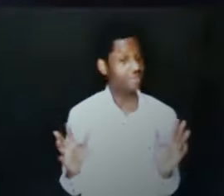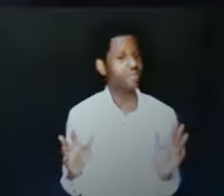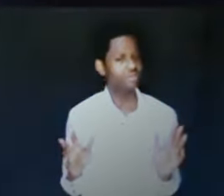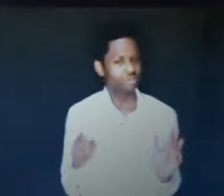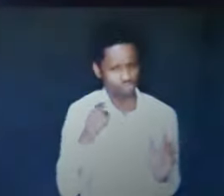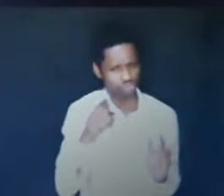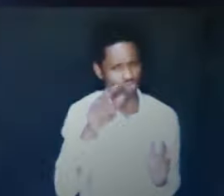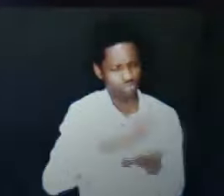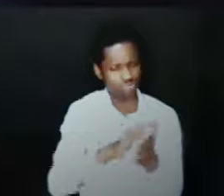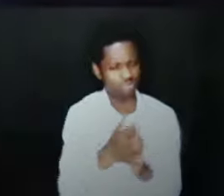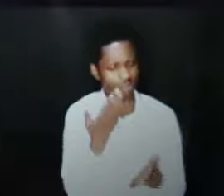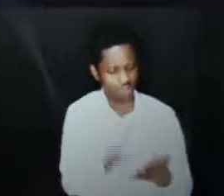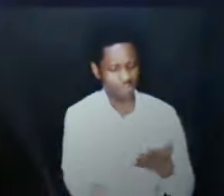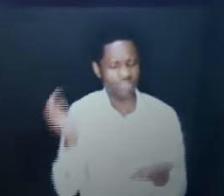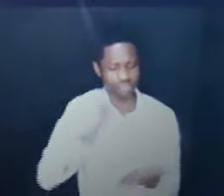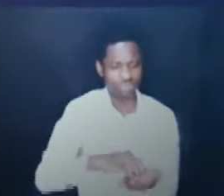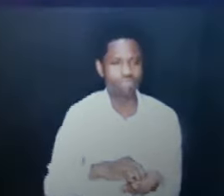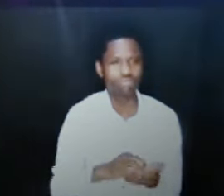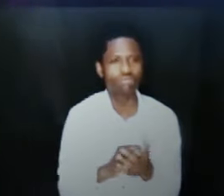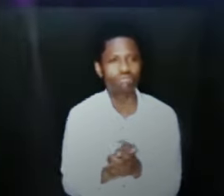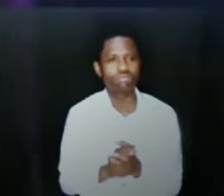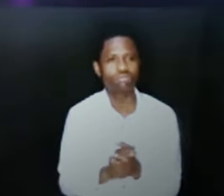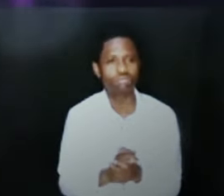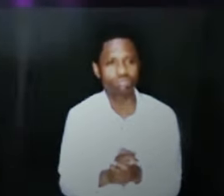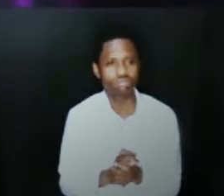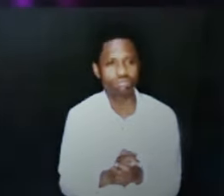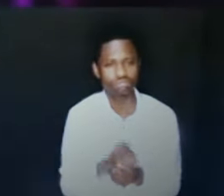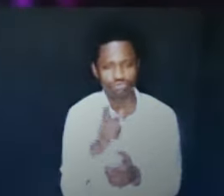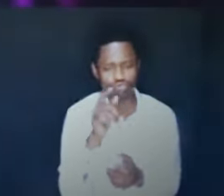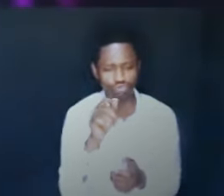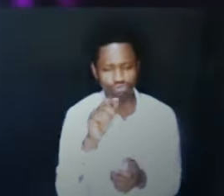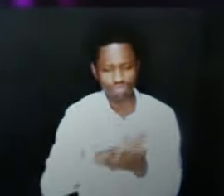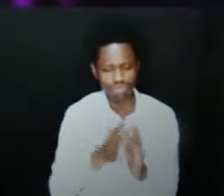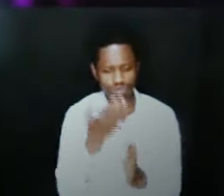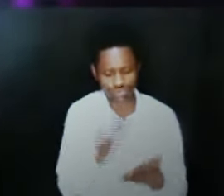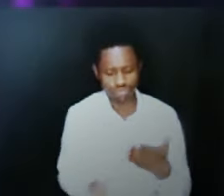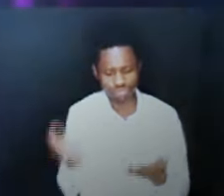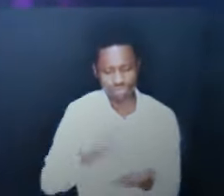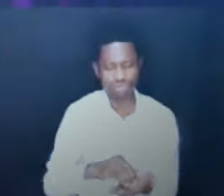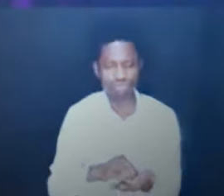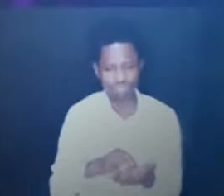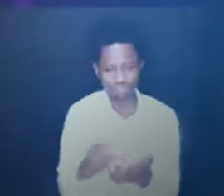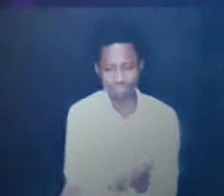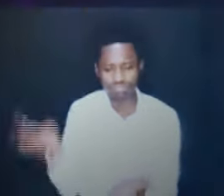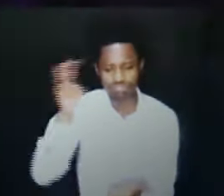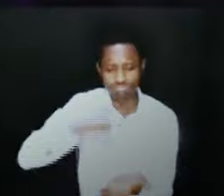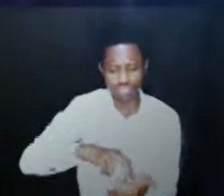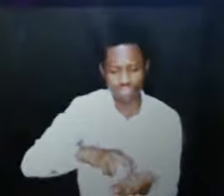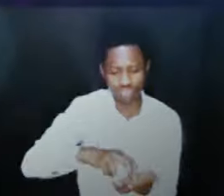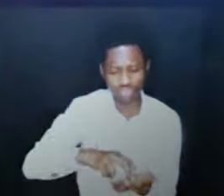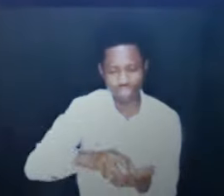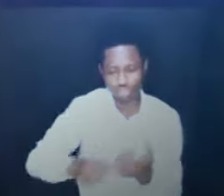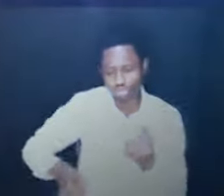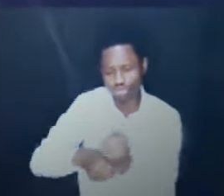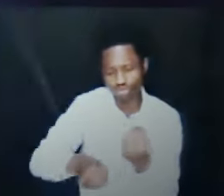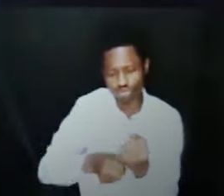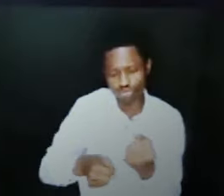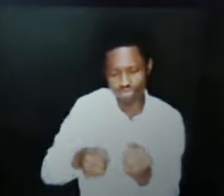you are born again. You are born again. Rise and back this faith